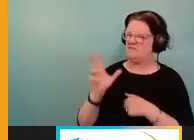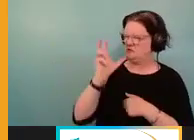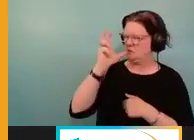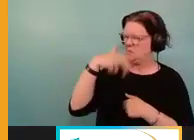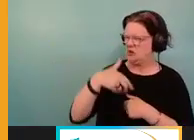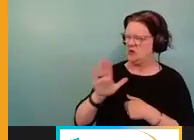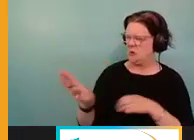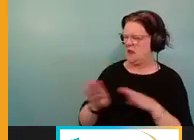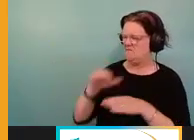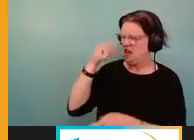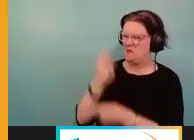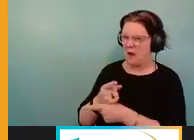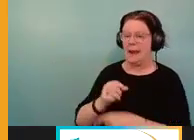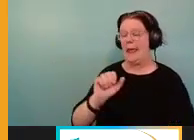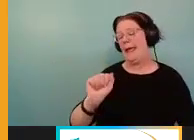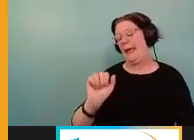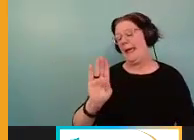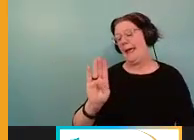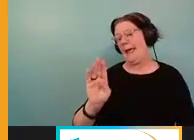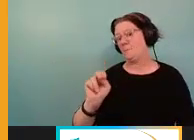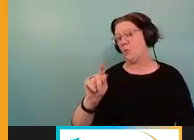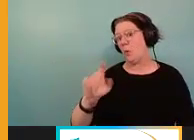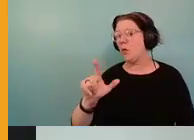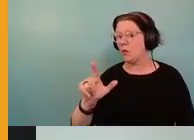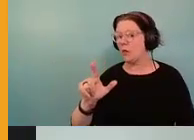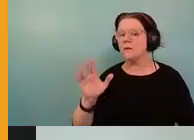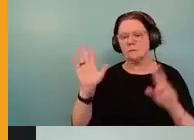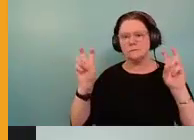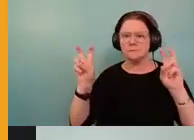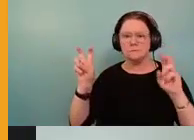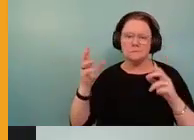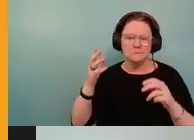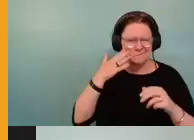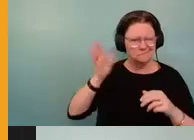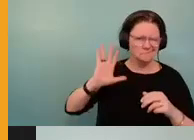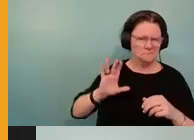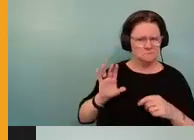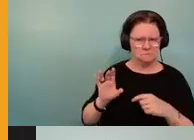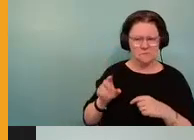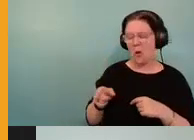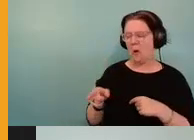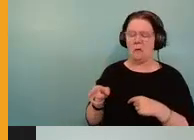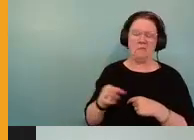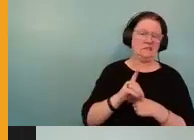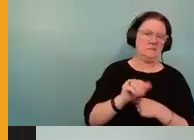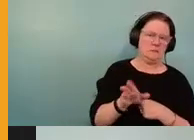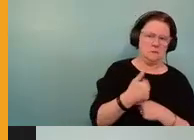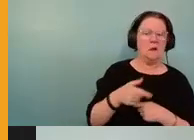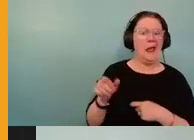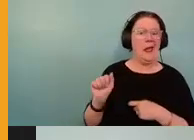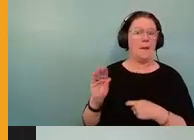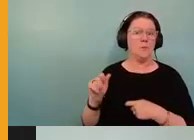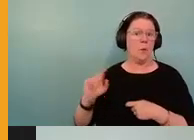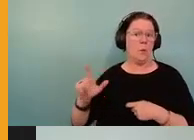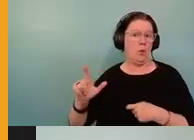because that's the way that they talked about disability in those days, rather than looking at the environment